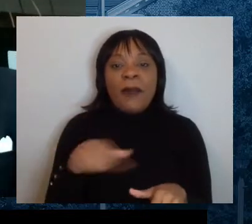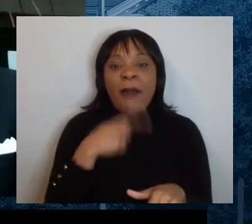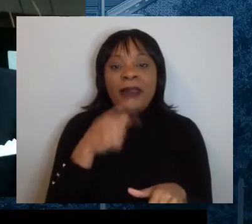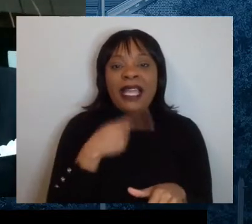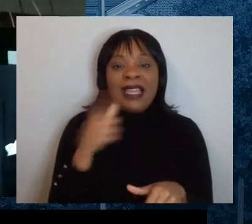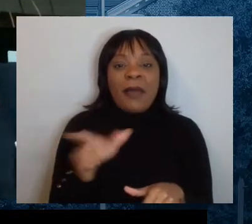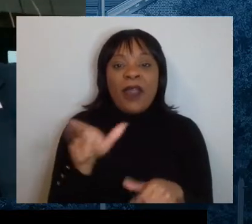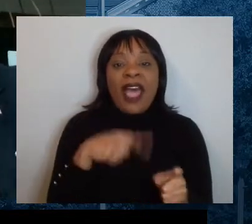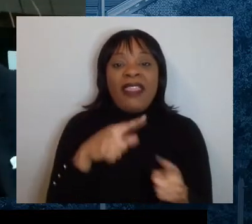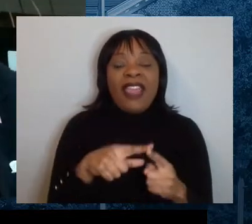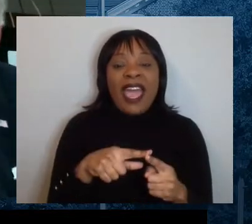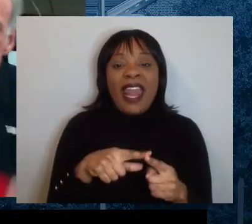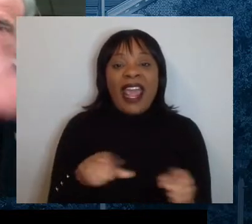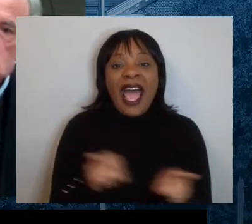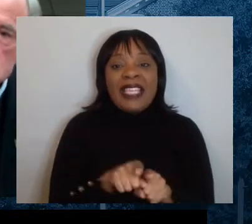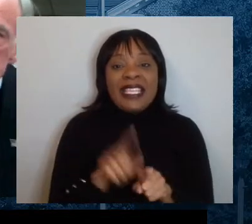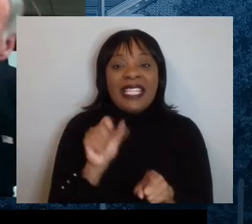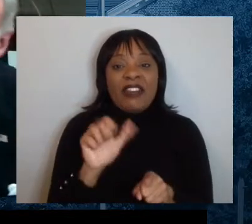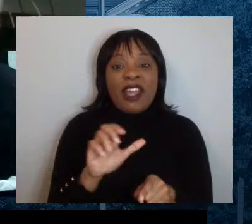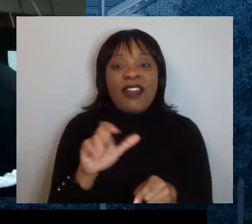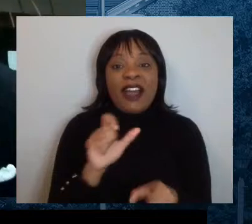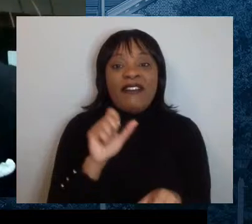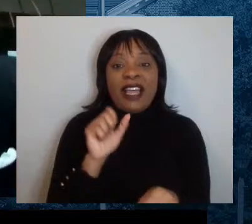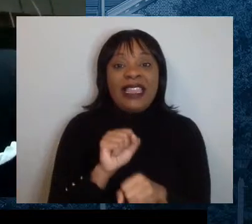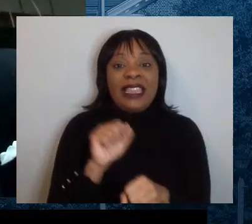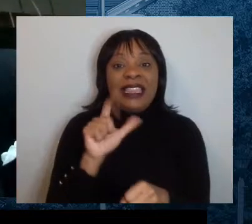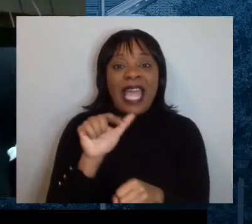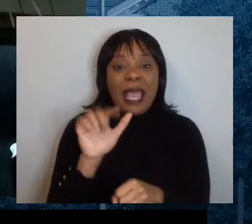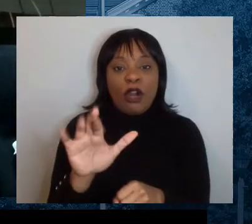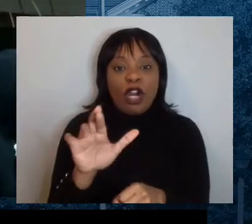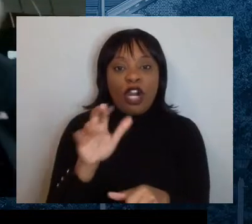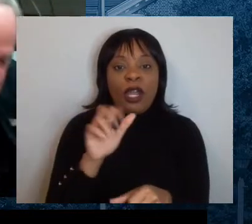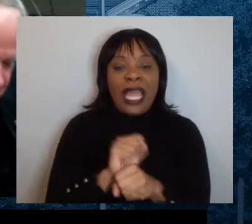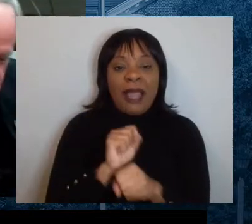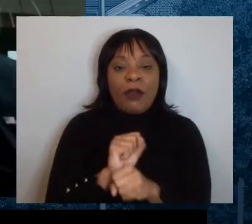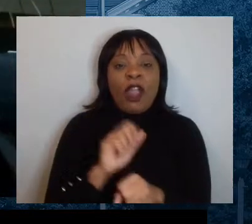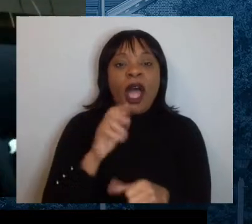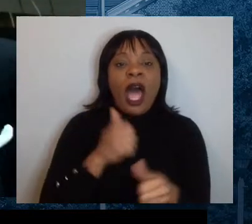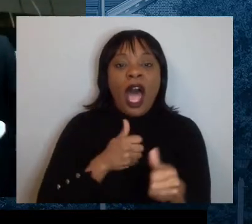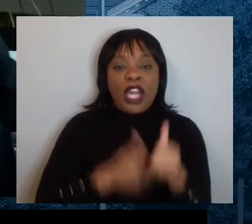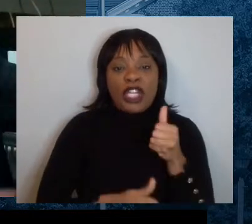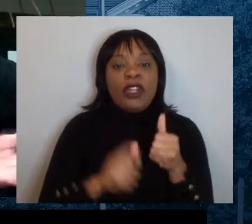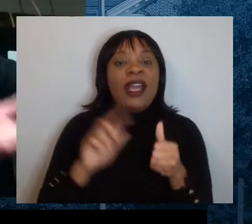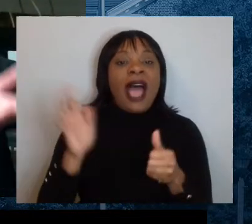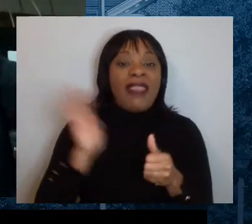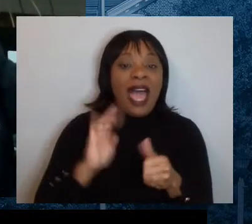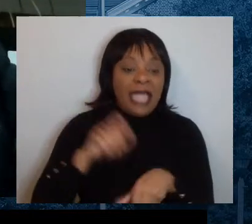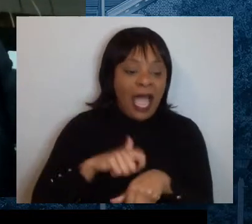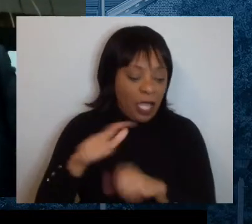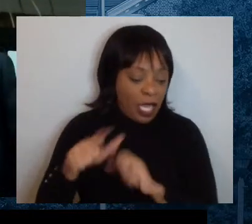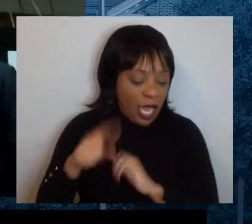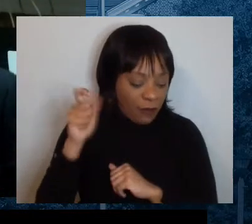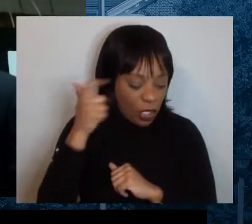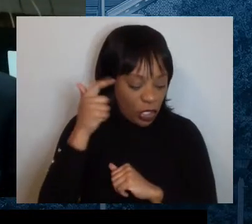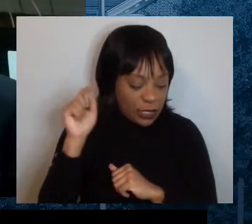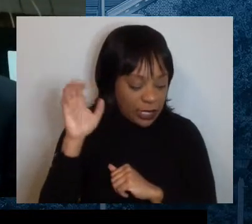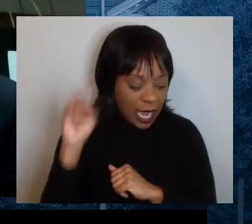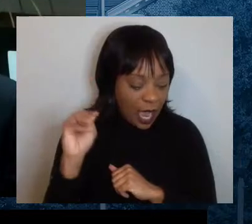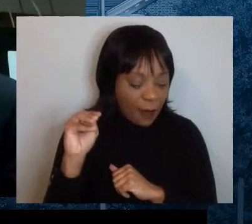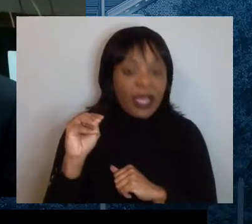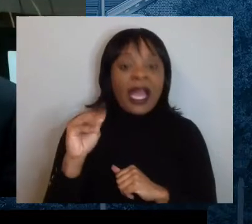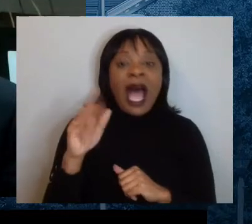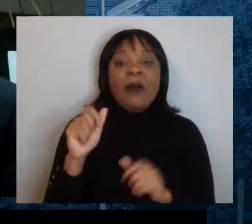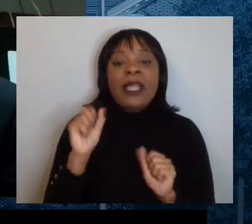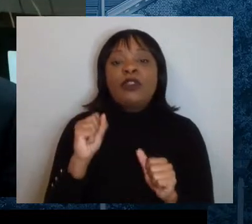then as the Secretary of Labor under then Governor Tom Carper, got a chance to partner with